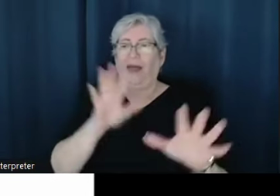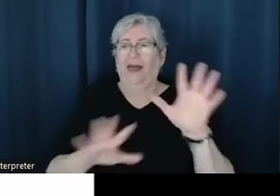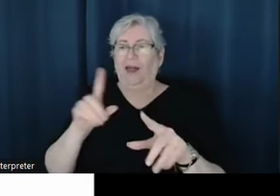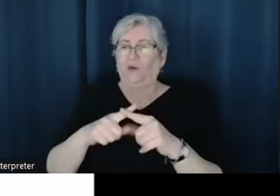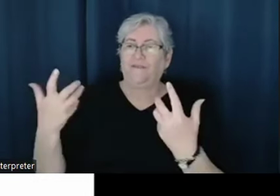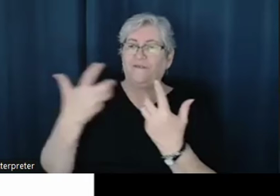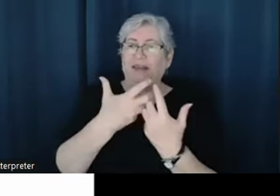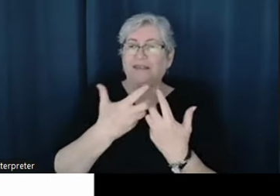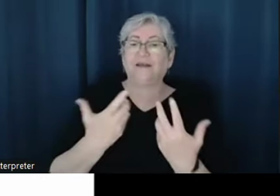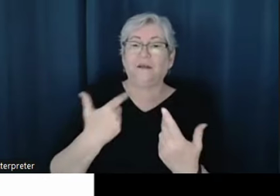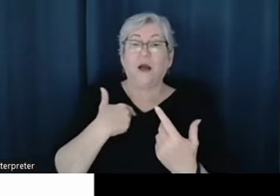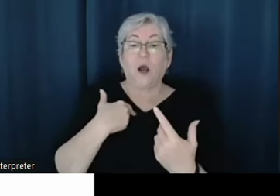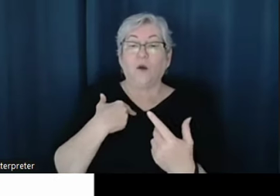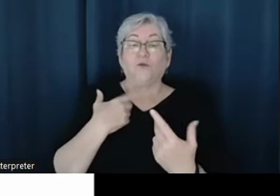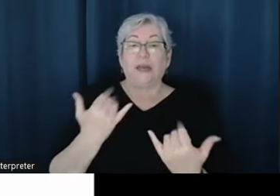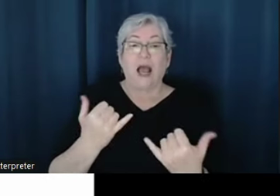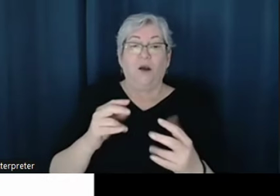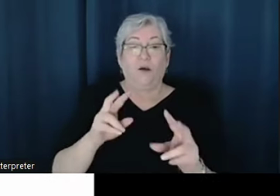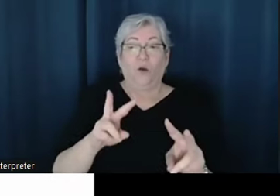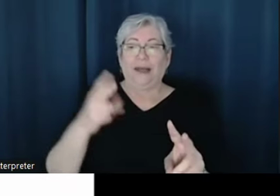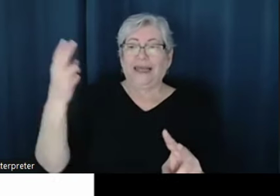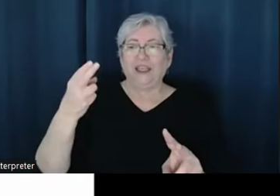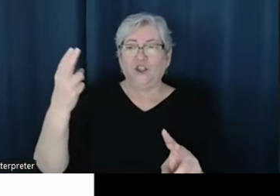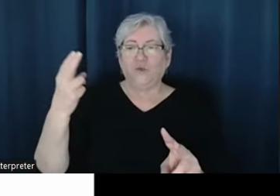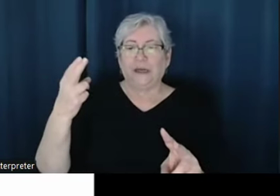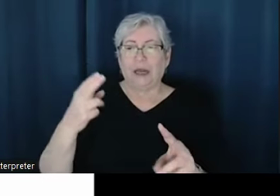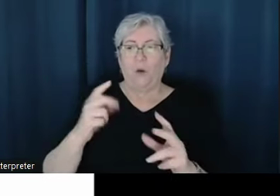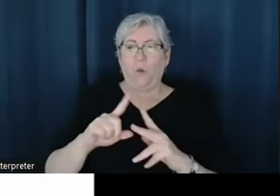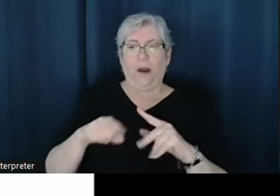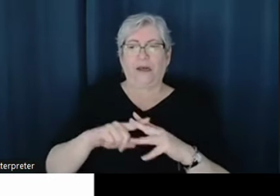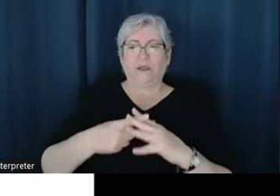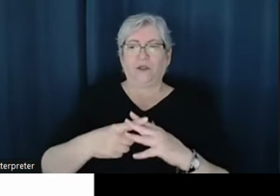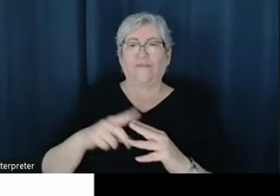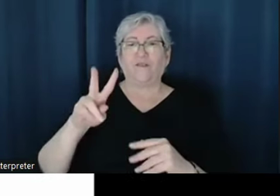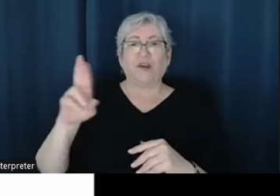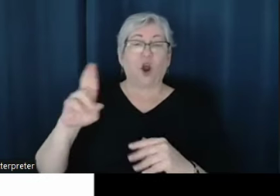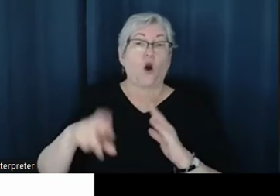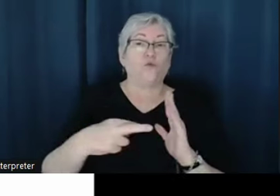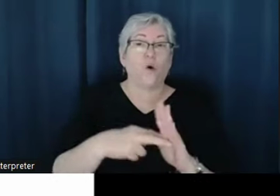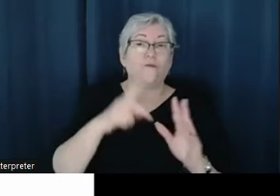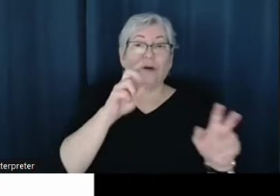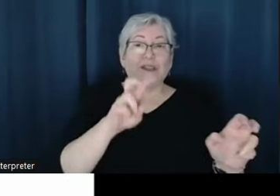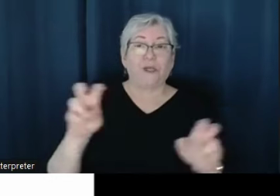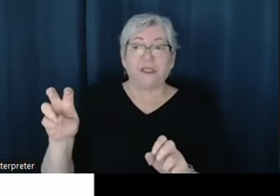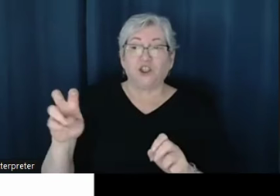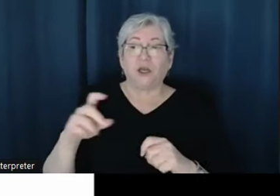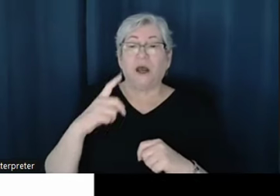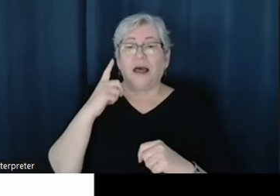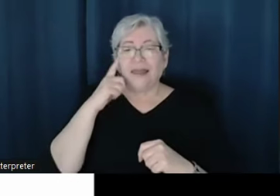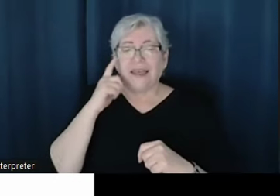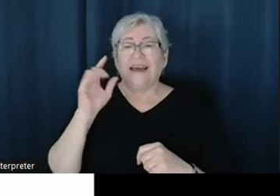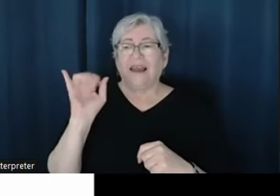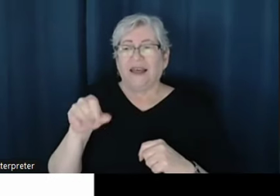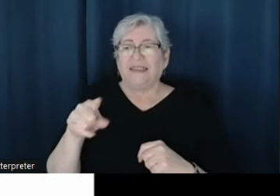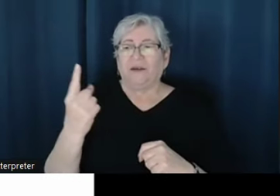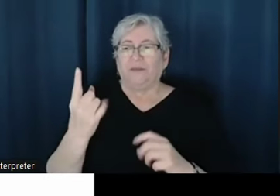So as we look at the history of the implementation of the VR role in transition, I think that has something